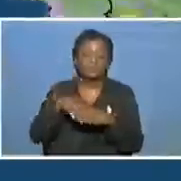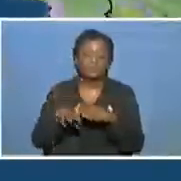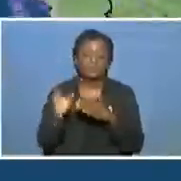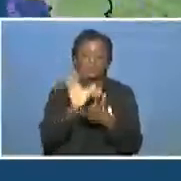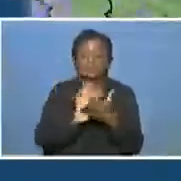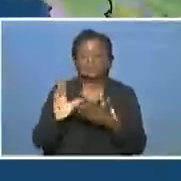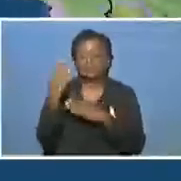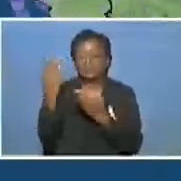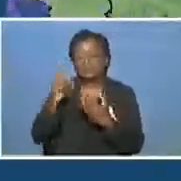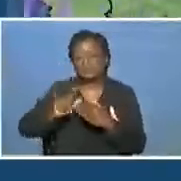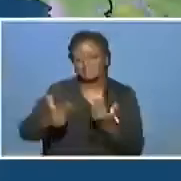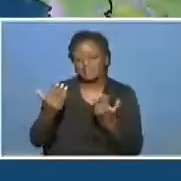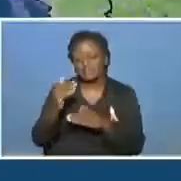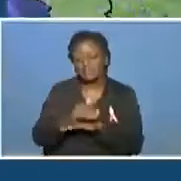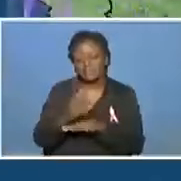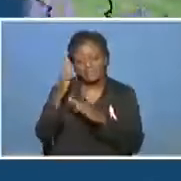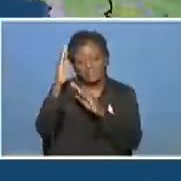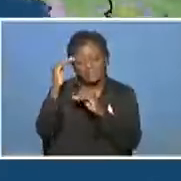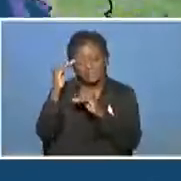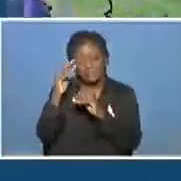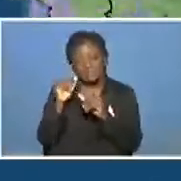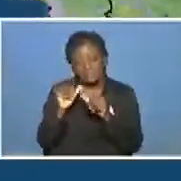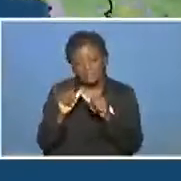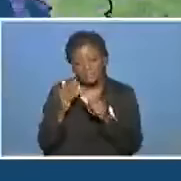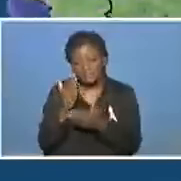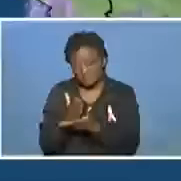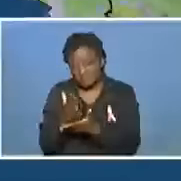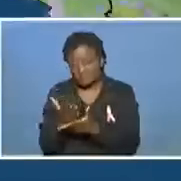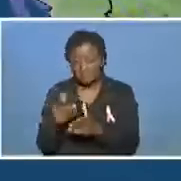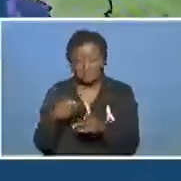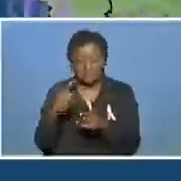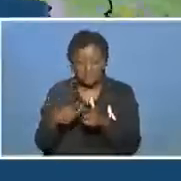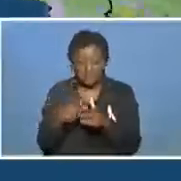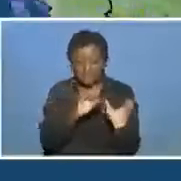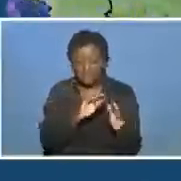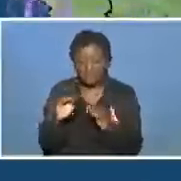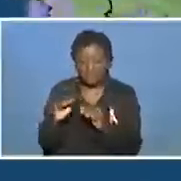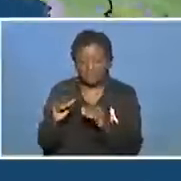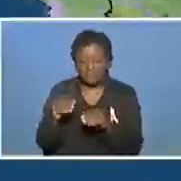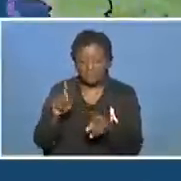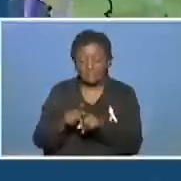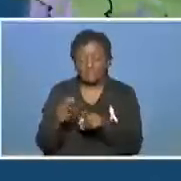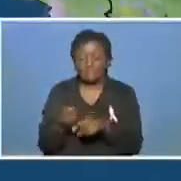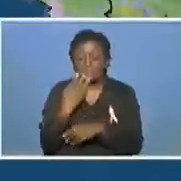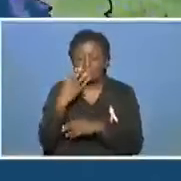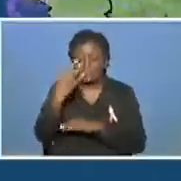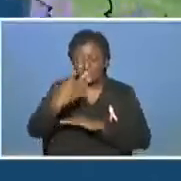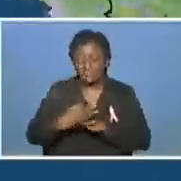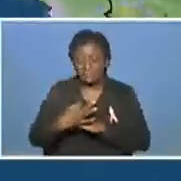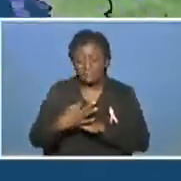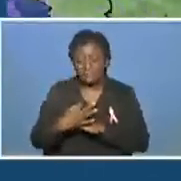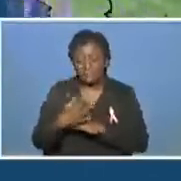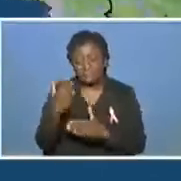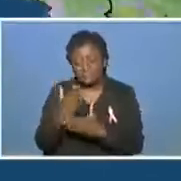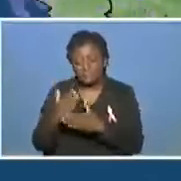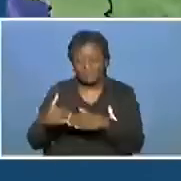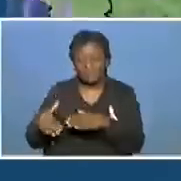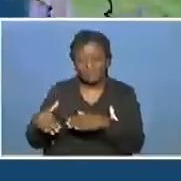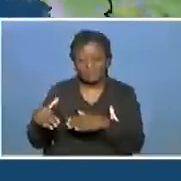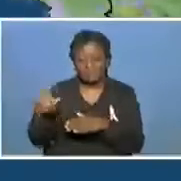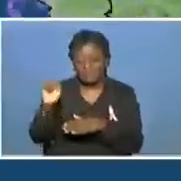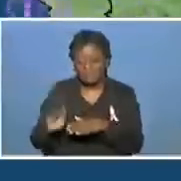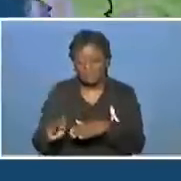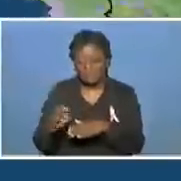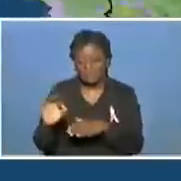on tonight. Well, we anticipate it will stall and then start to back up as a warm front, stall again just to the south of the capital, and then start moving